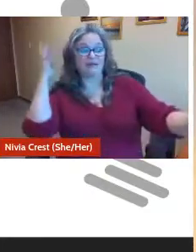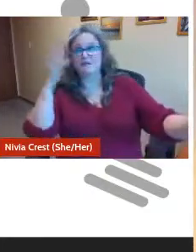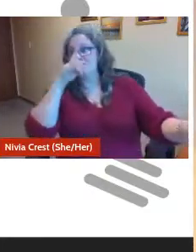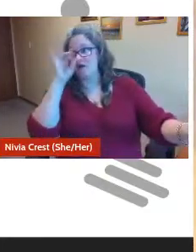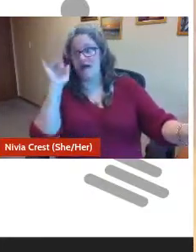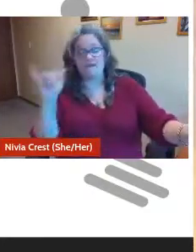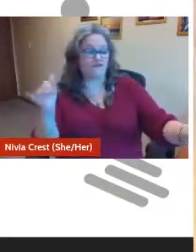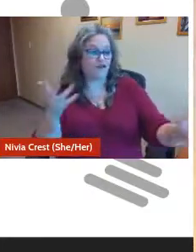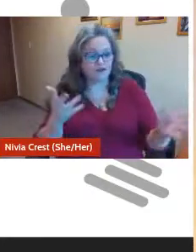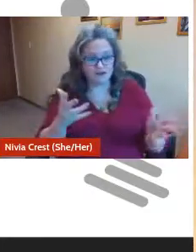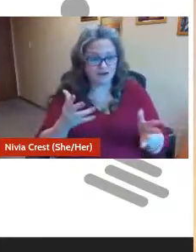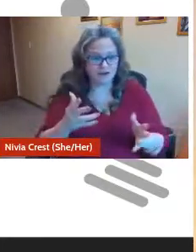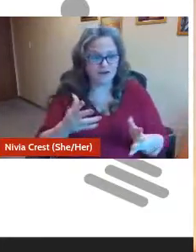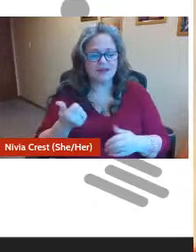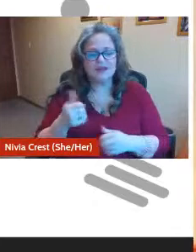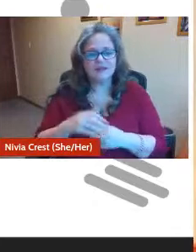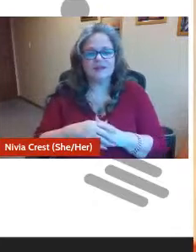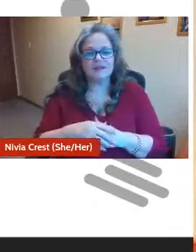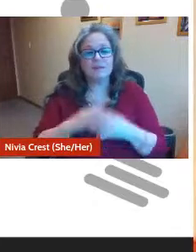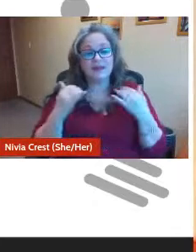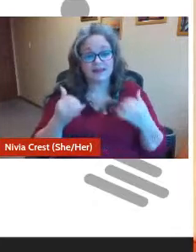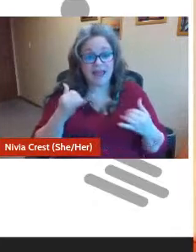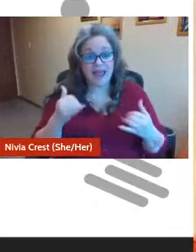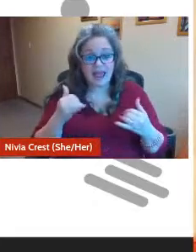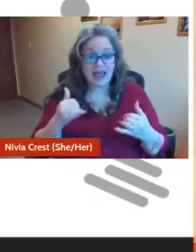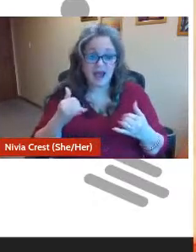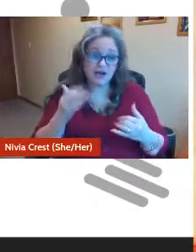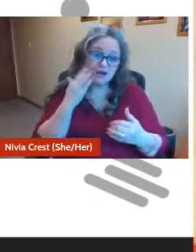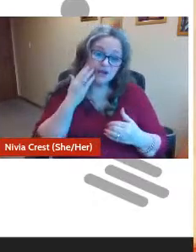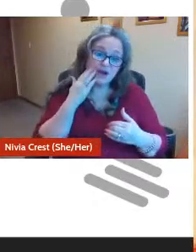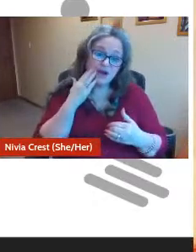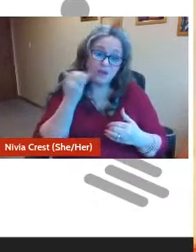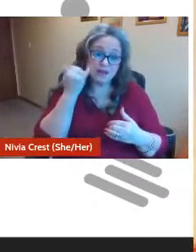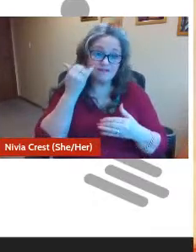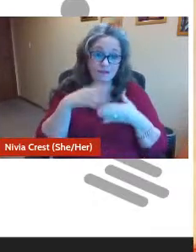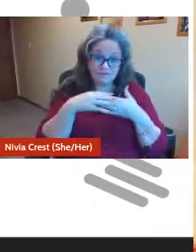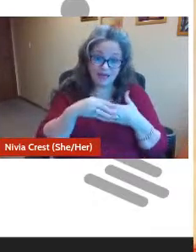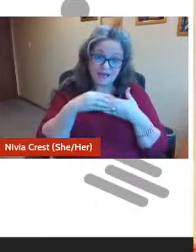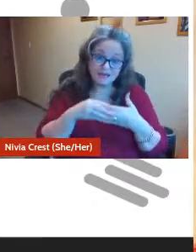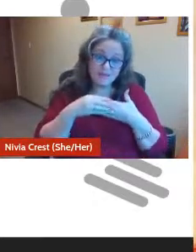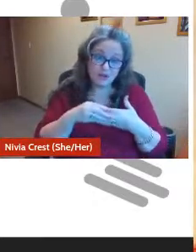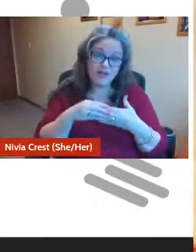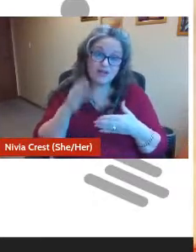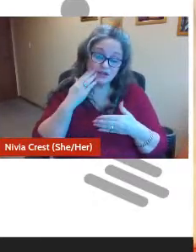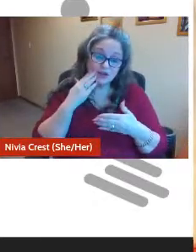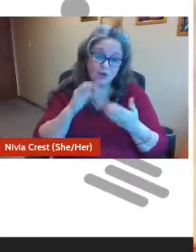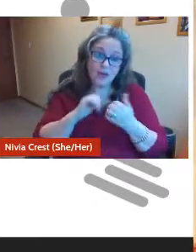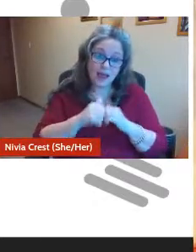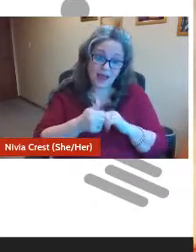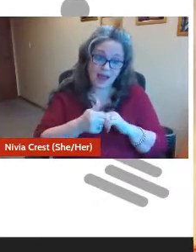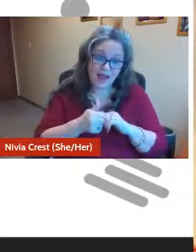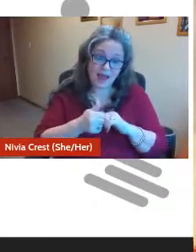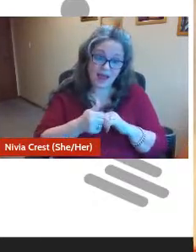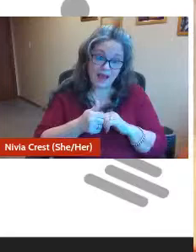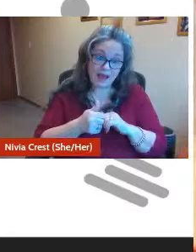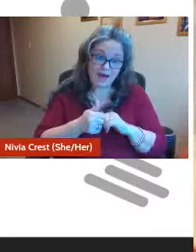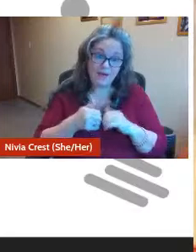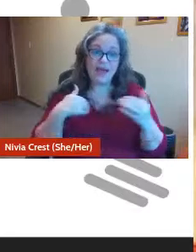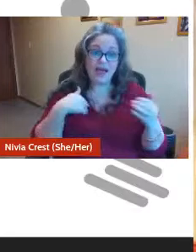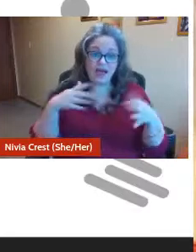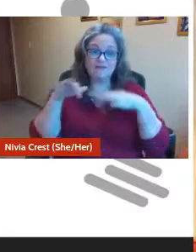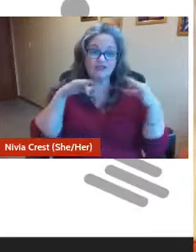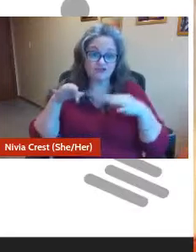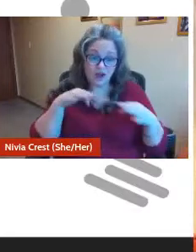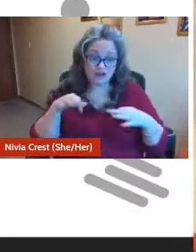So now, you know, if you're flexible and you know how to take a little